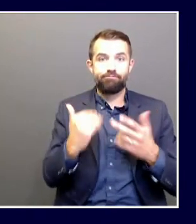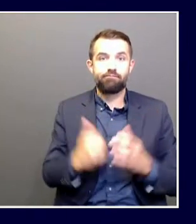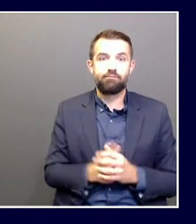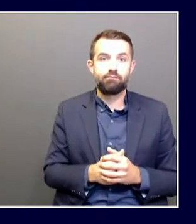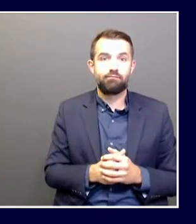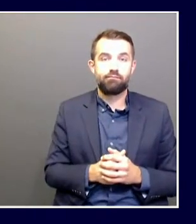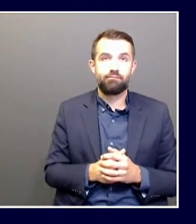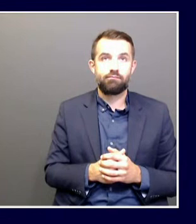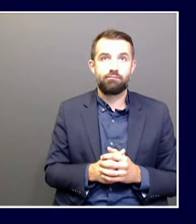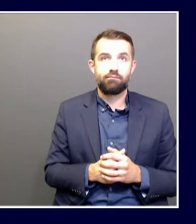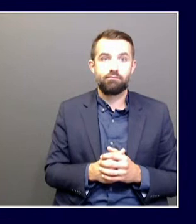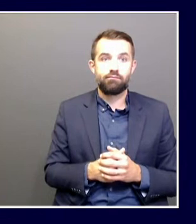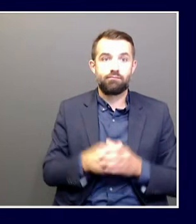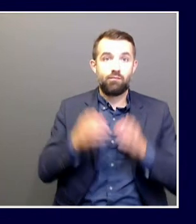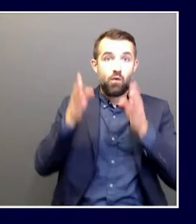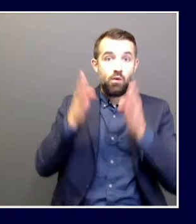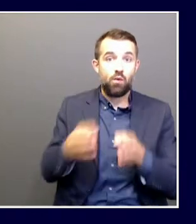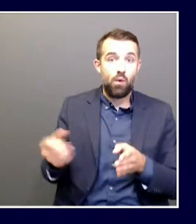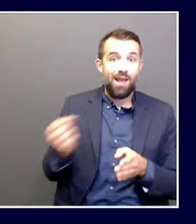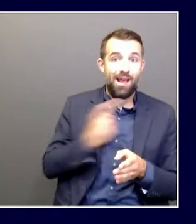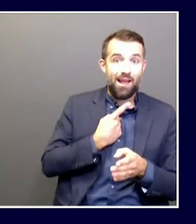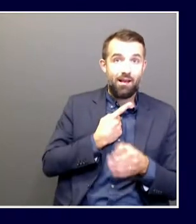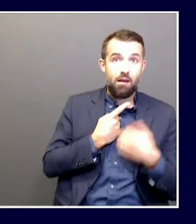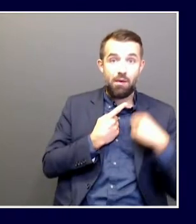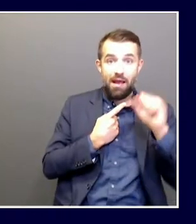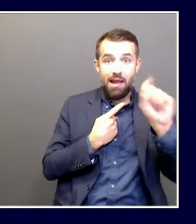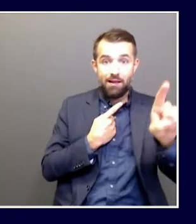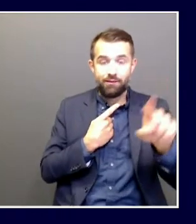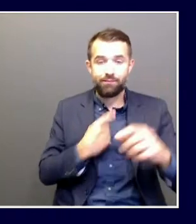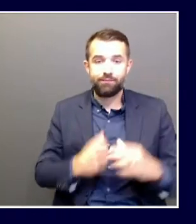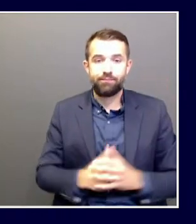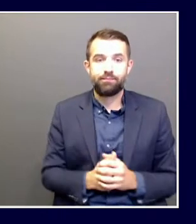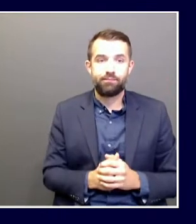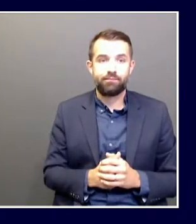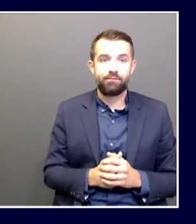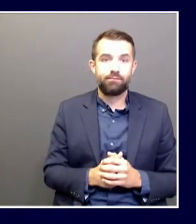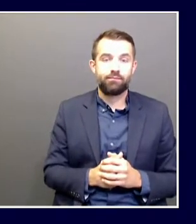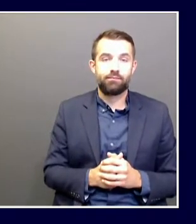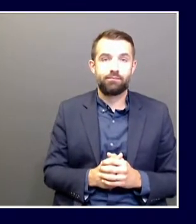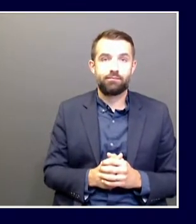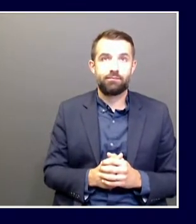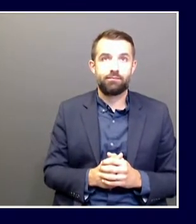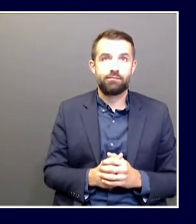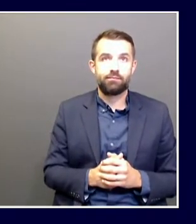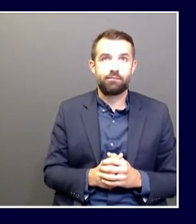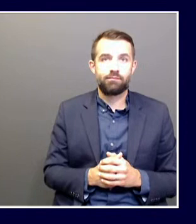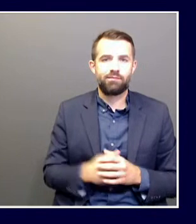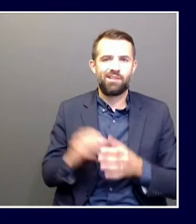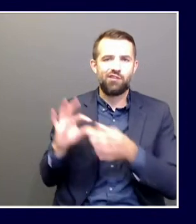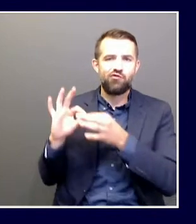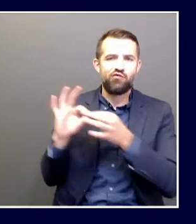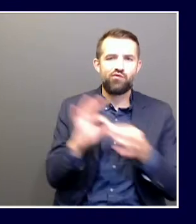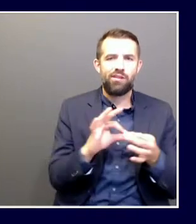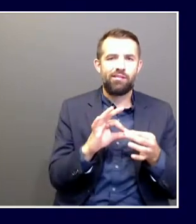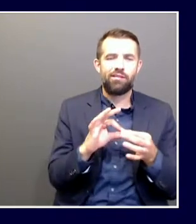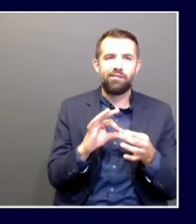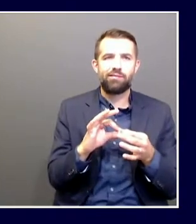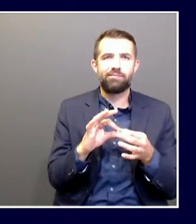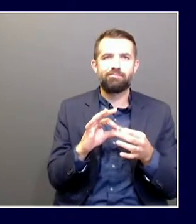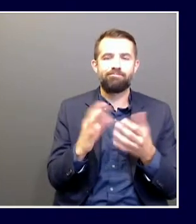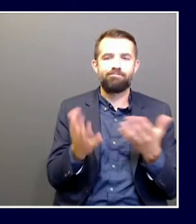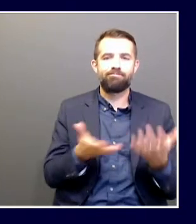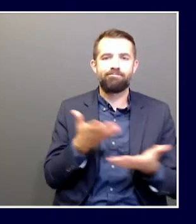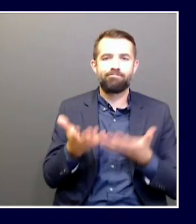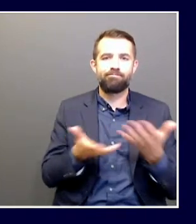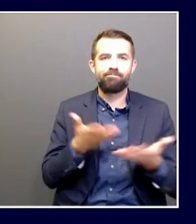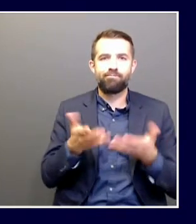think that just to preface it, I think it has to do with maximizing a person's immunity between either a